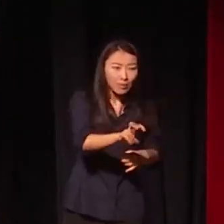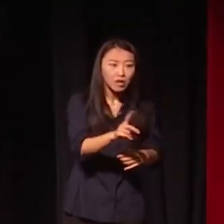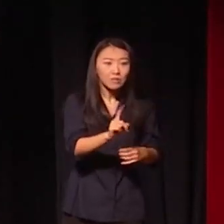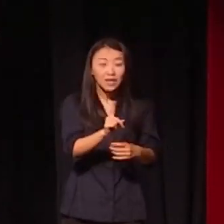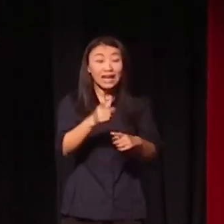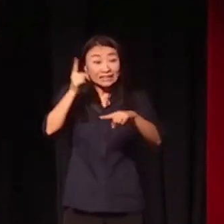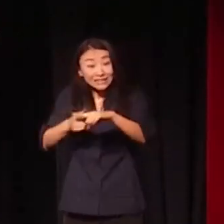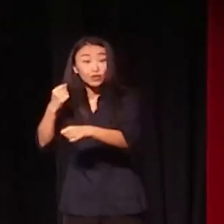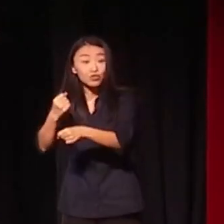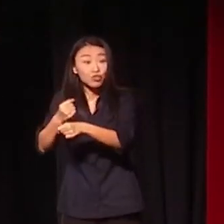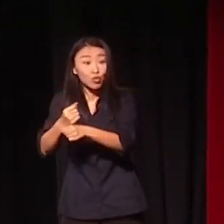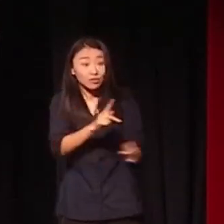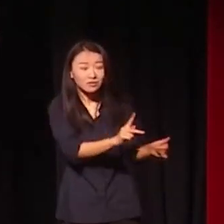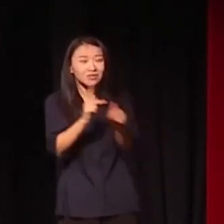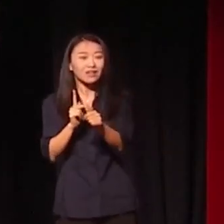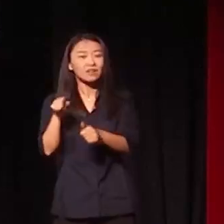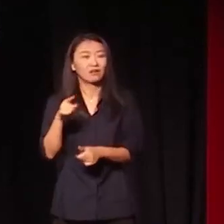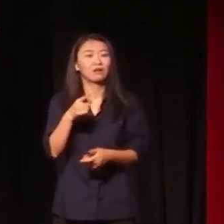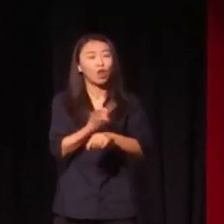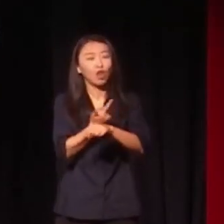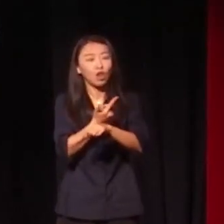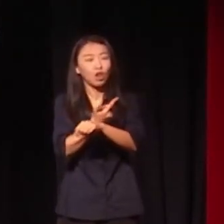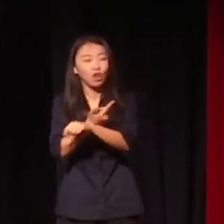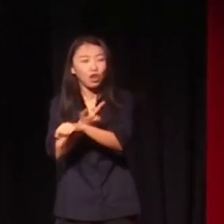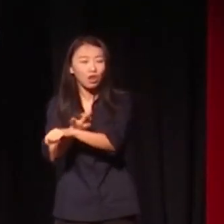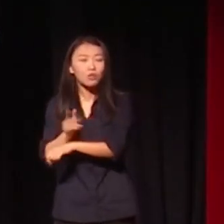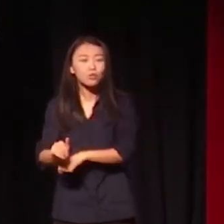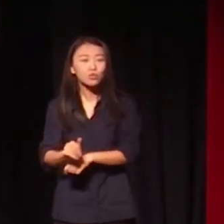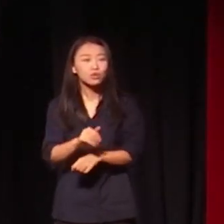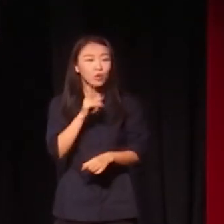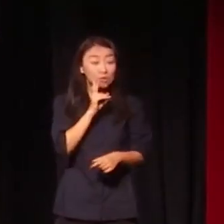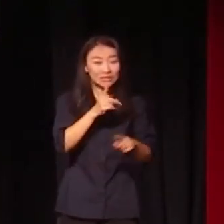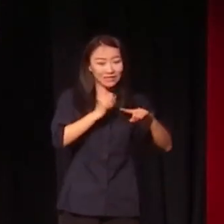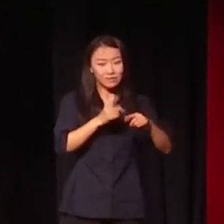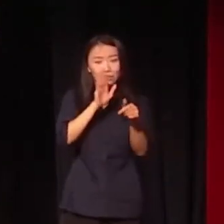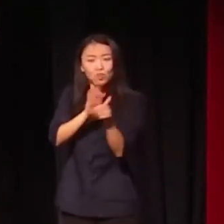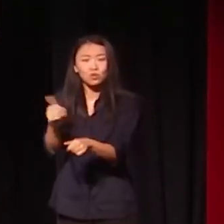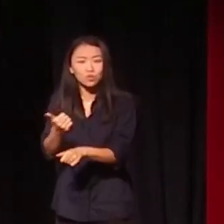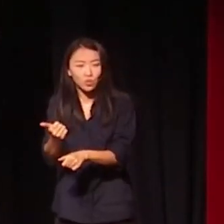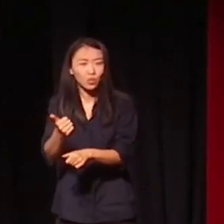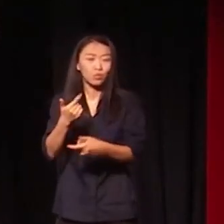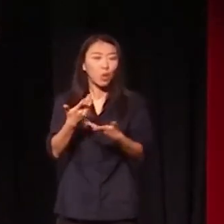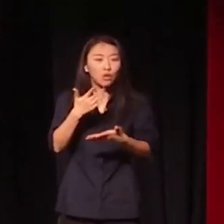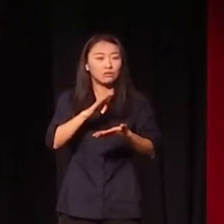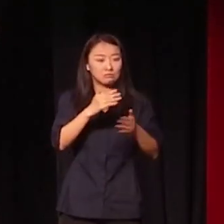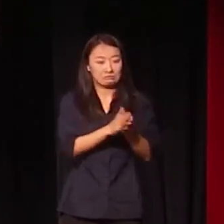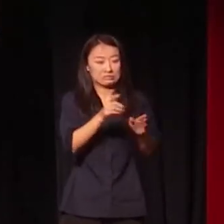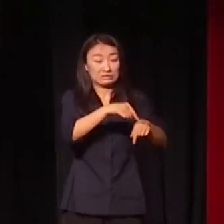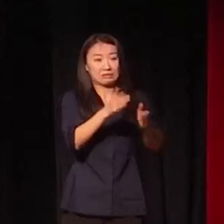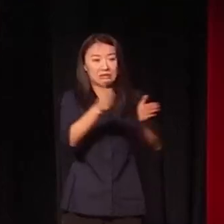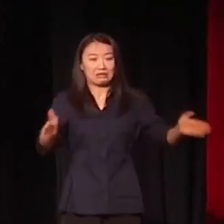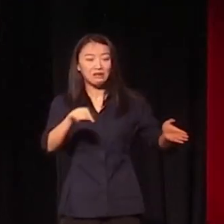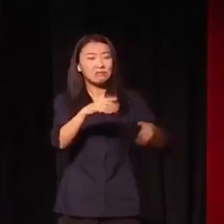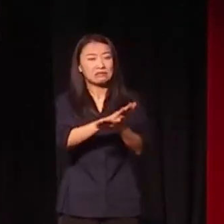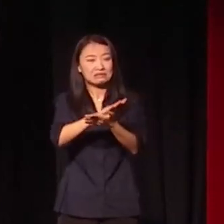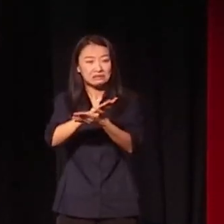the actual benefits of the results, the impact from your research might not really come to fruition for many years. And I'll give you some examples